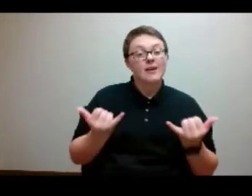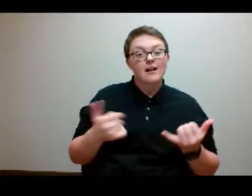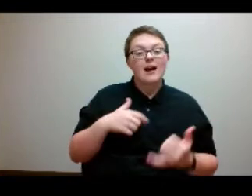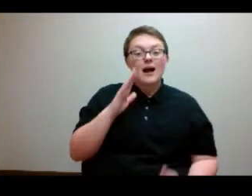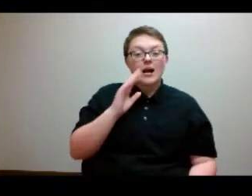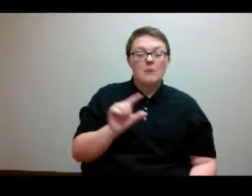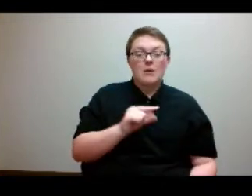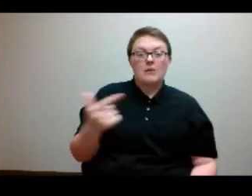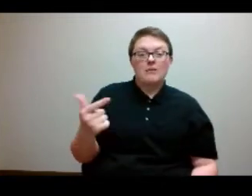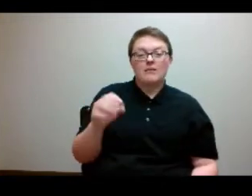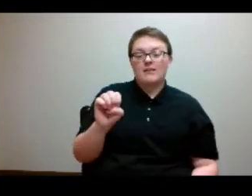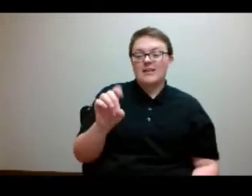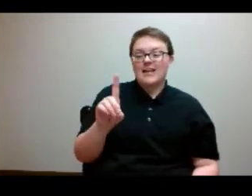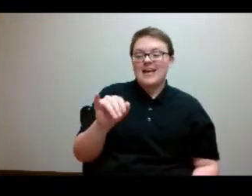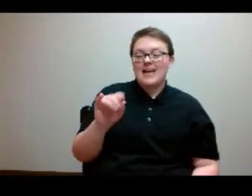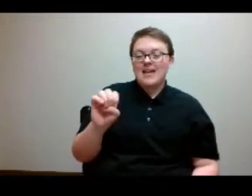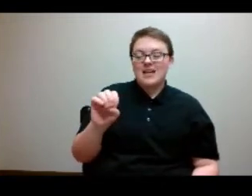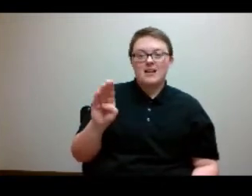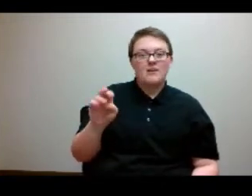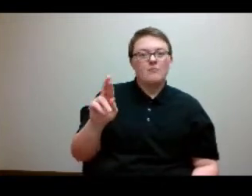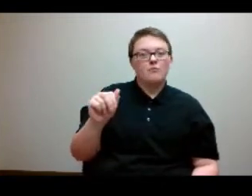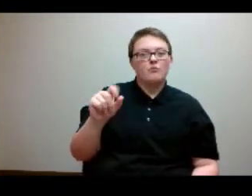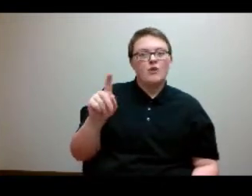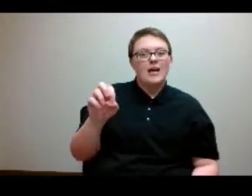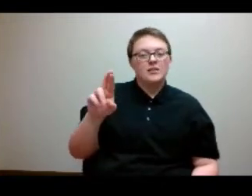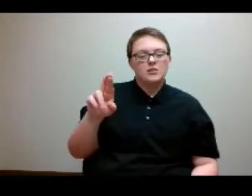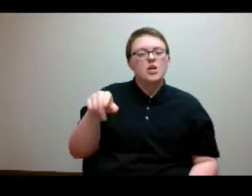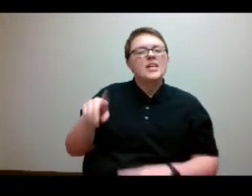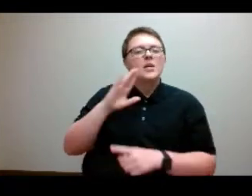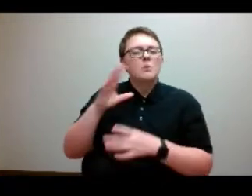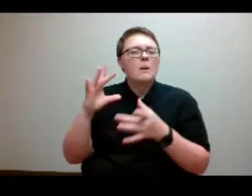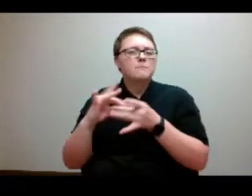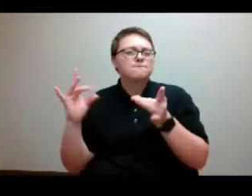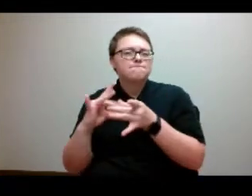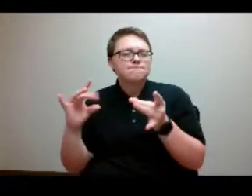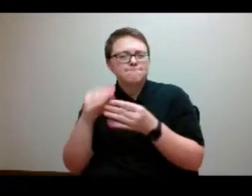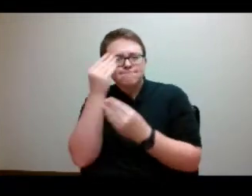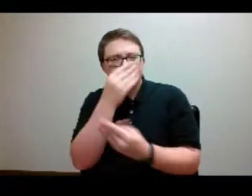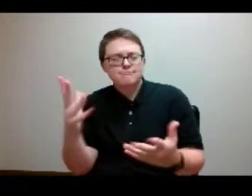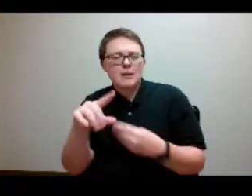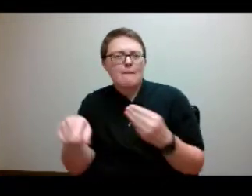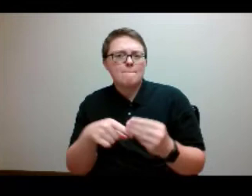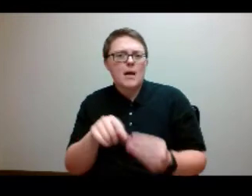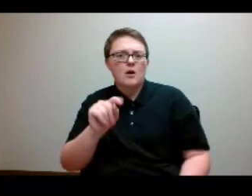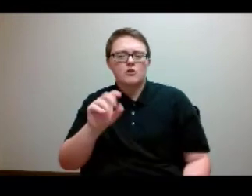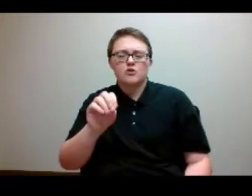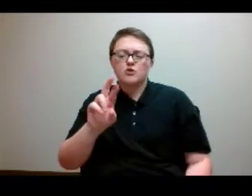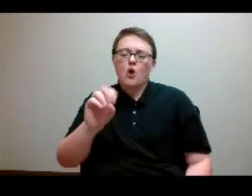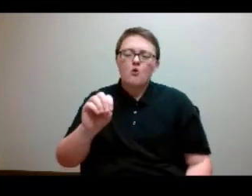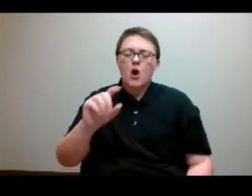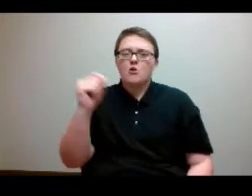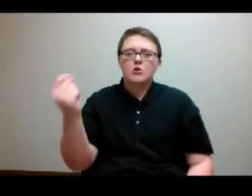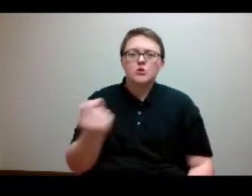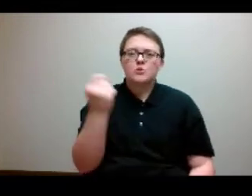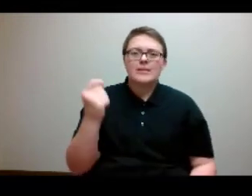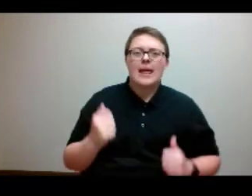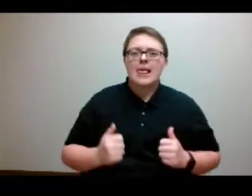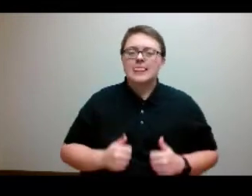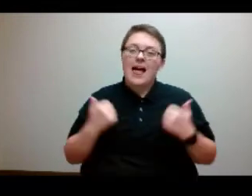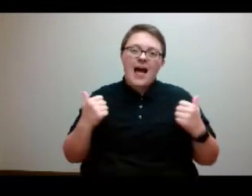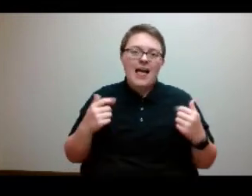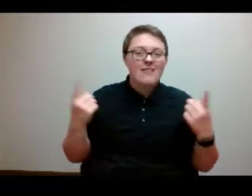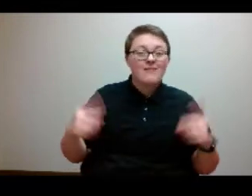Brassert take over, and he's going to provide some information regarding Toro Tuesday Live. Coming up